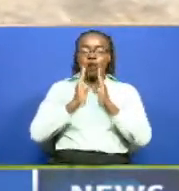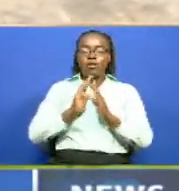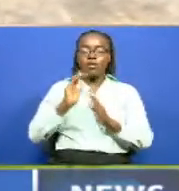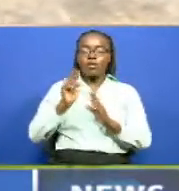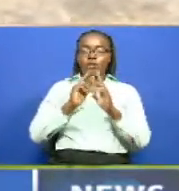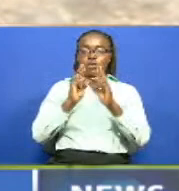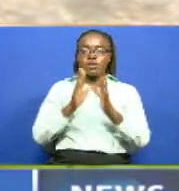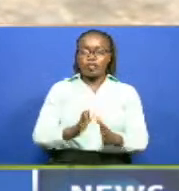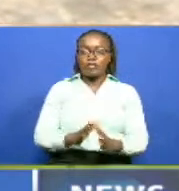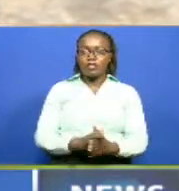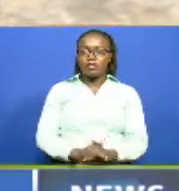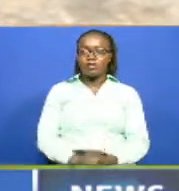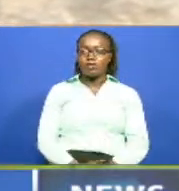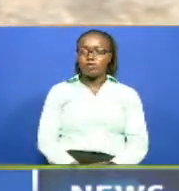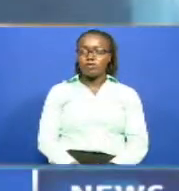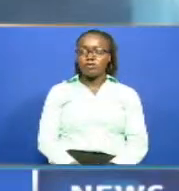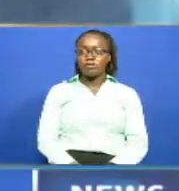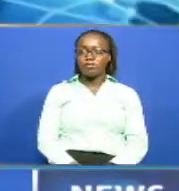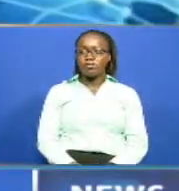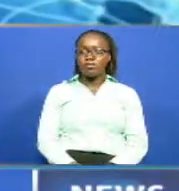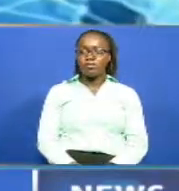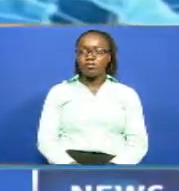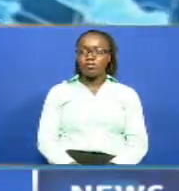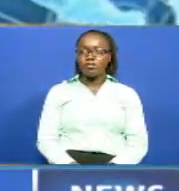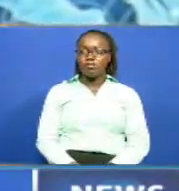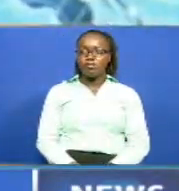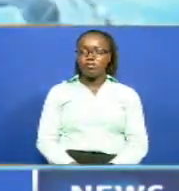1 News from Kirinyaga County.